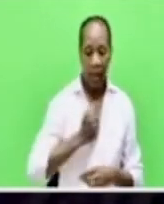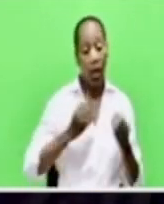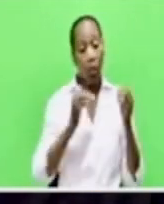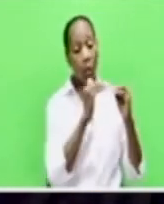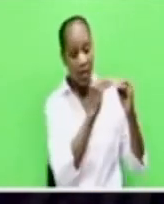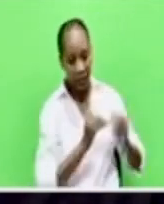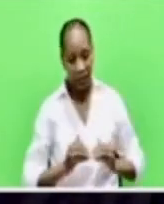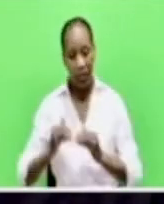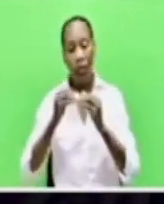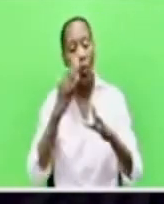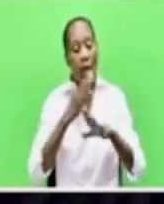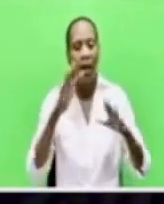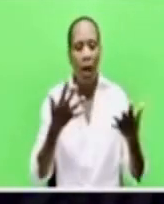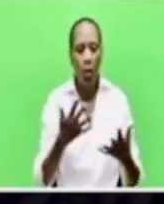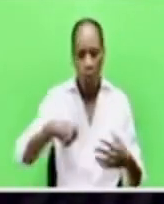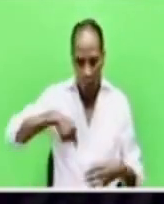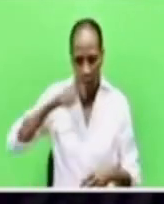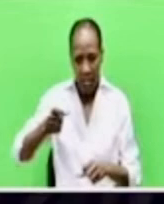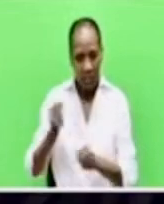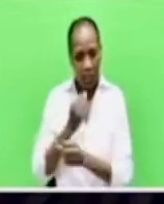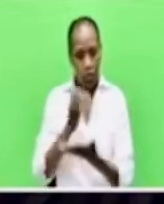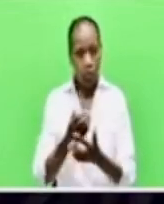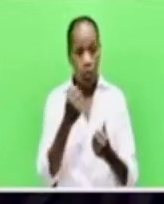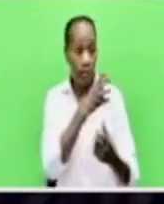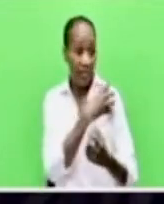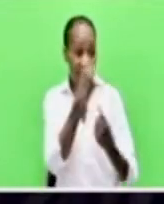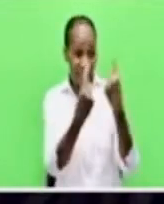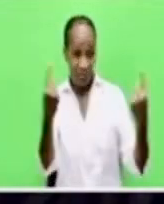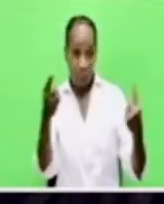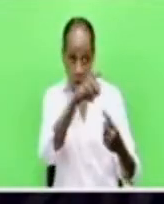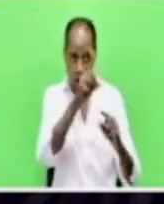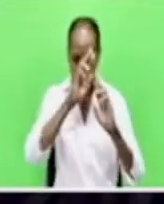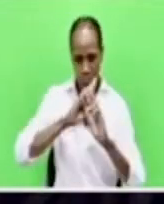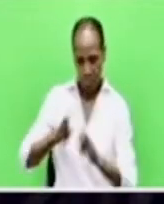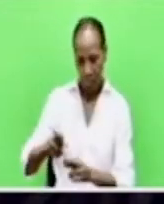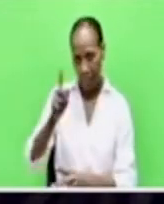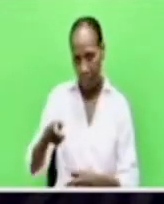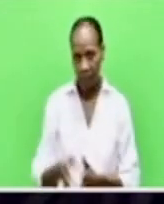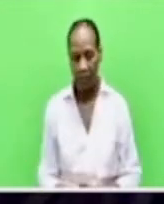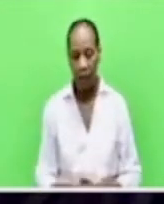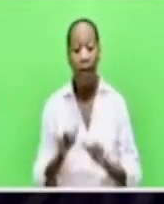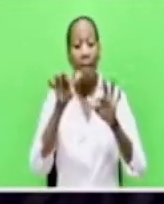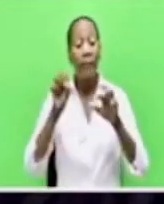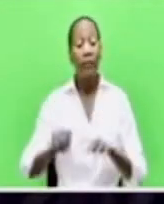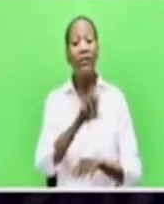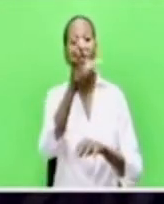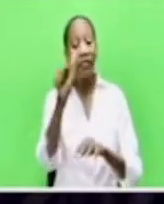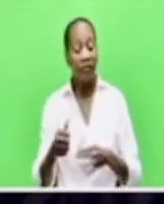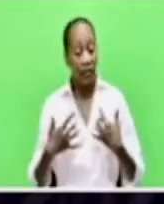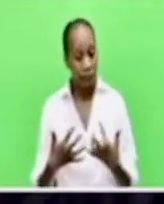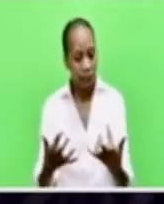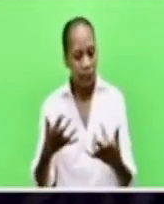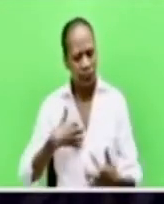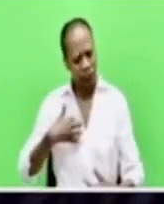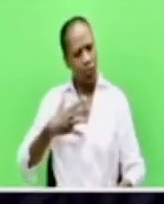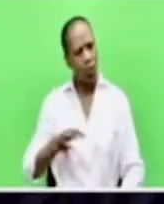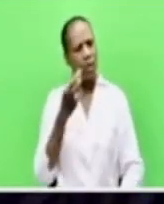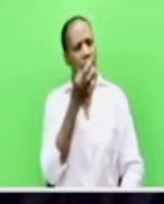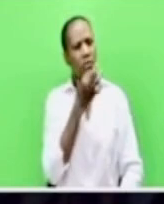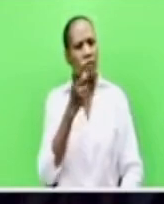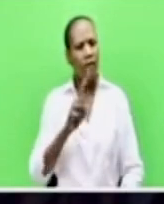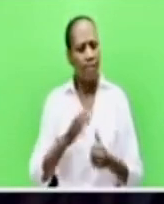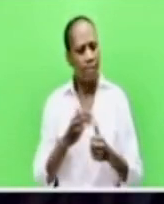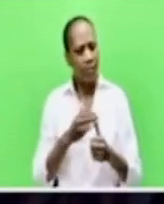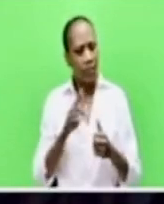to work, we need to hold the executive accountable. People of South Africa, let me begin by extending our